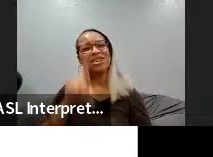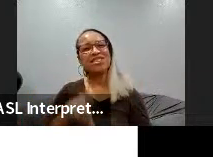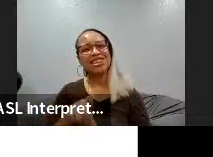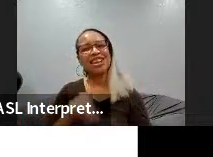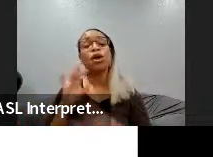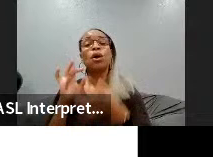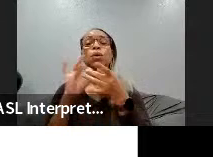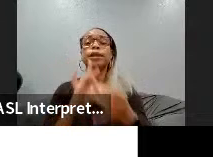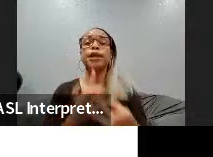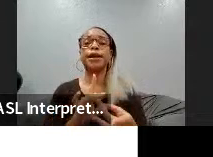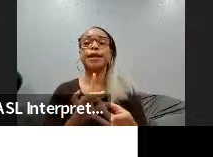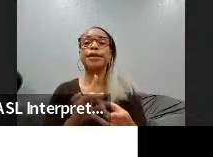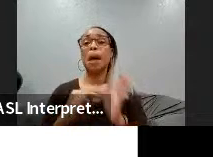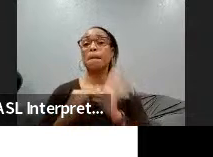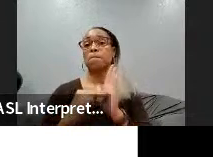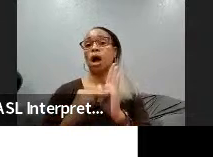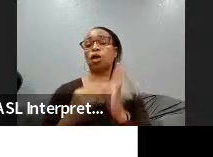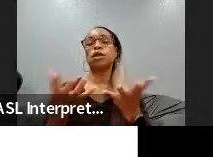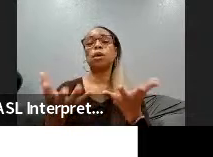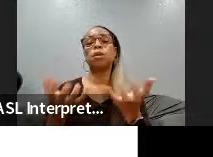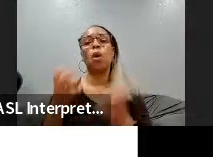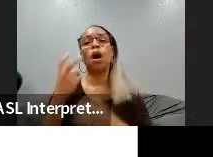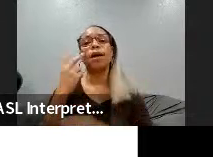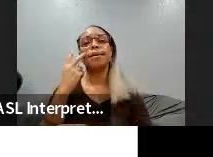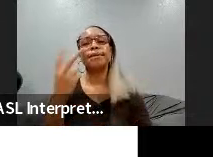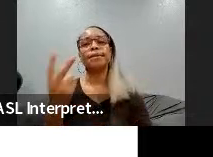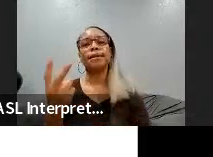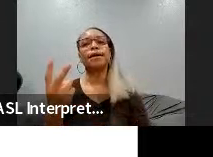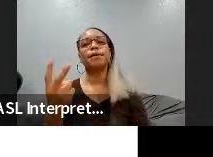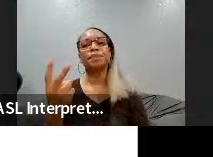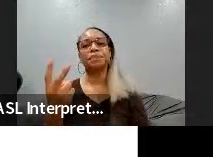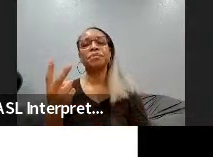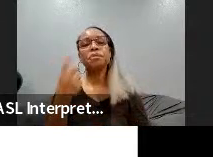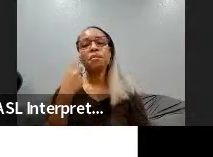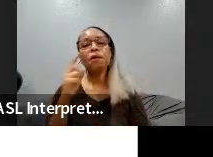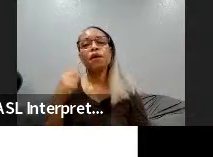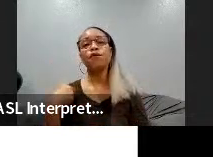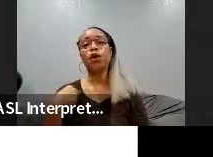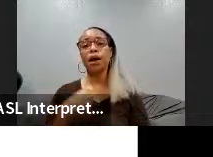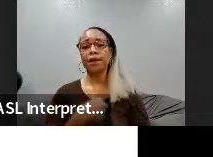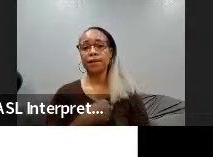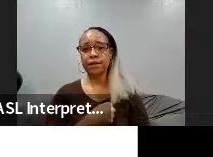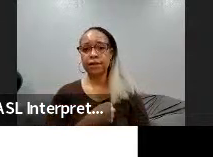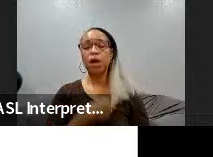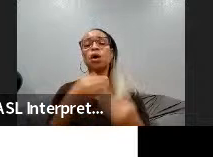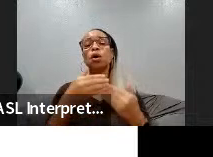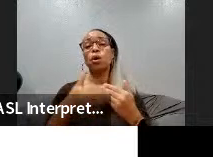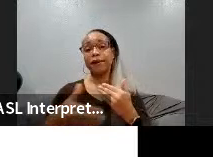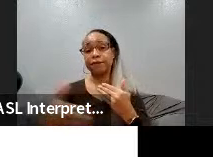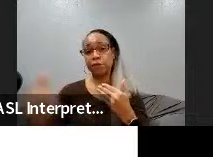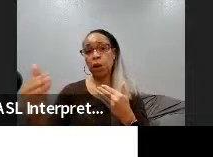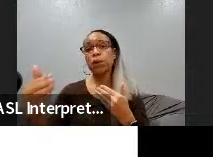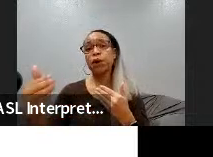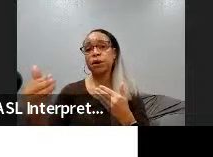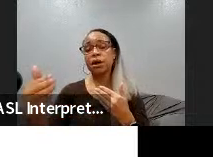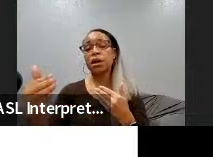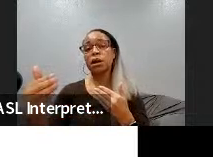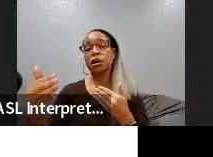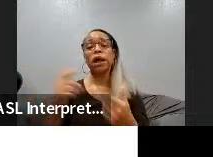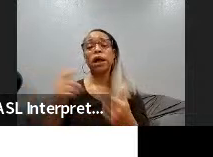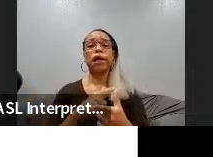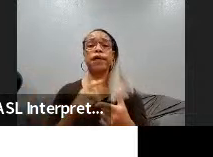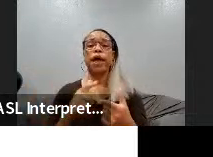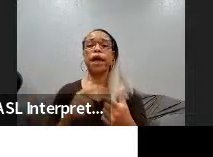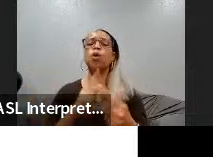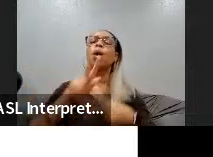what models do we want to see for us going forward, and then what types